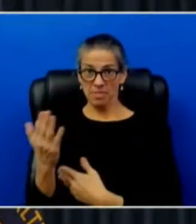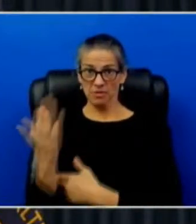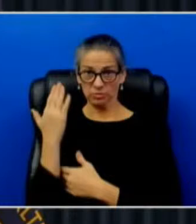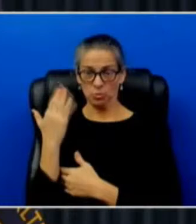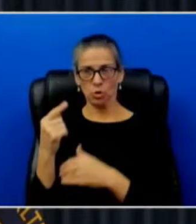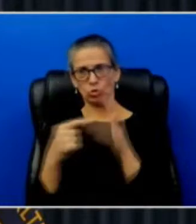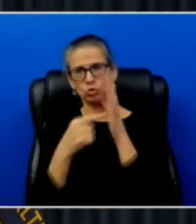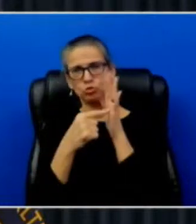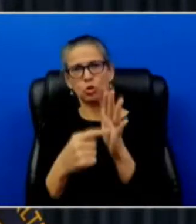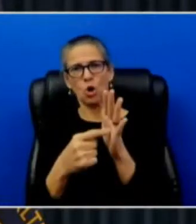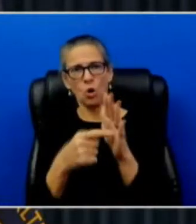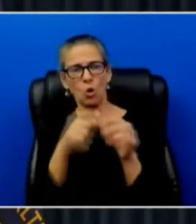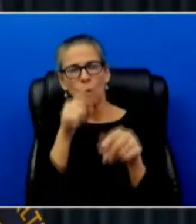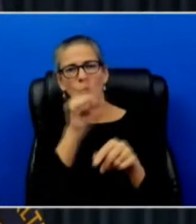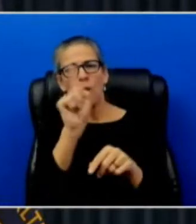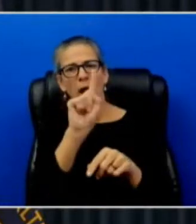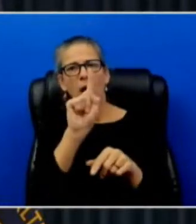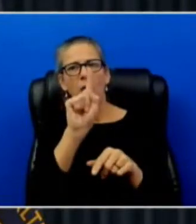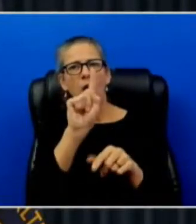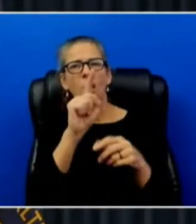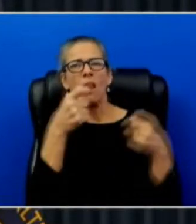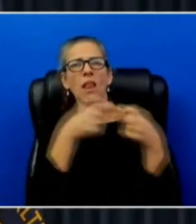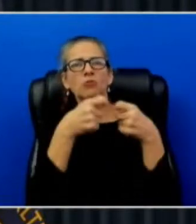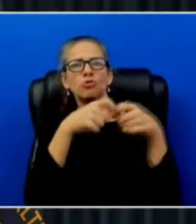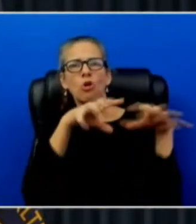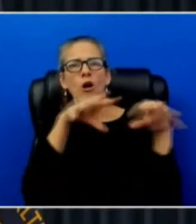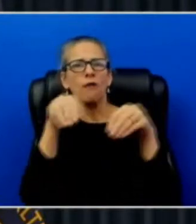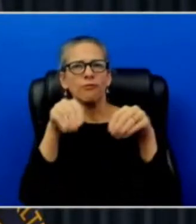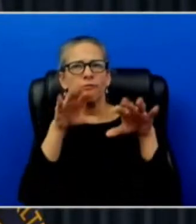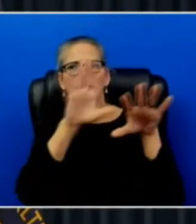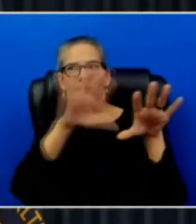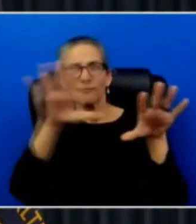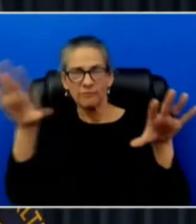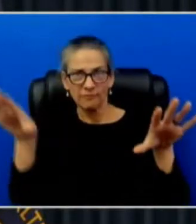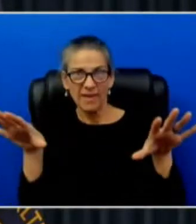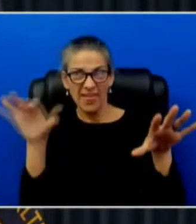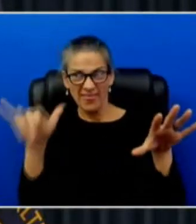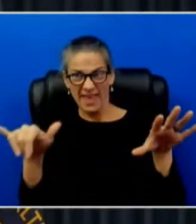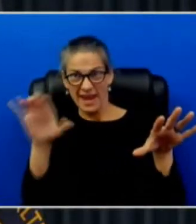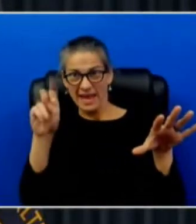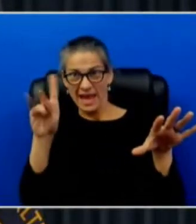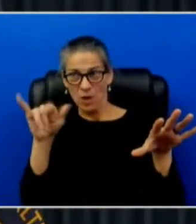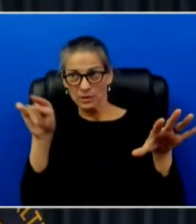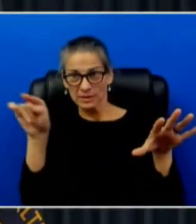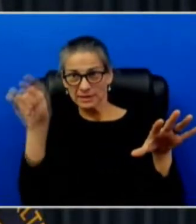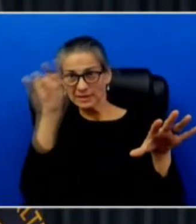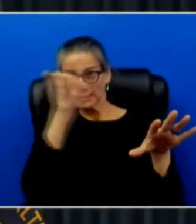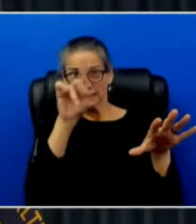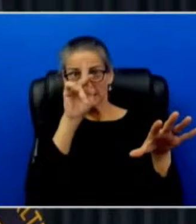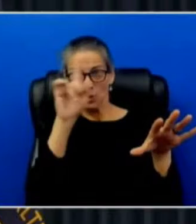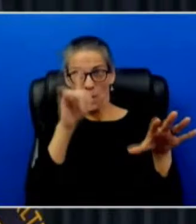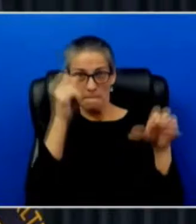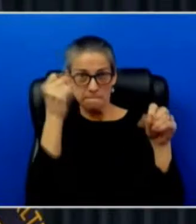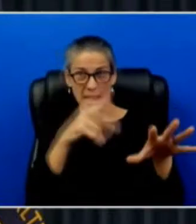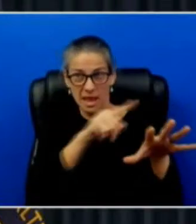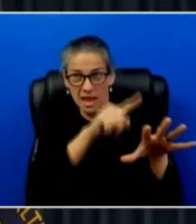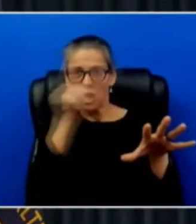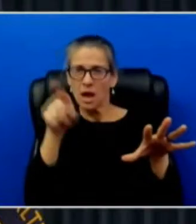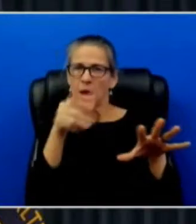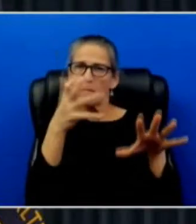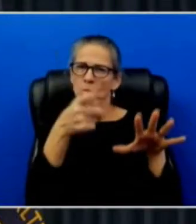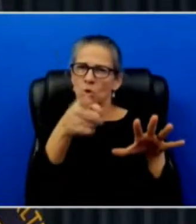people may want to be thinking about finding your warming center, at least knowing where it is and getting the